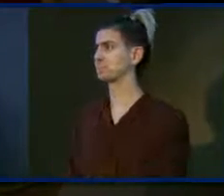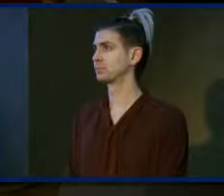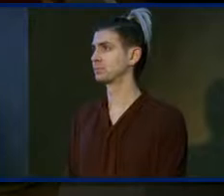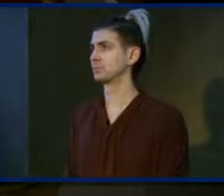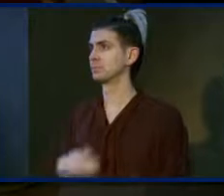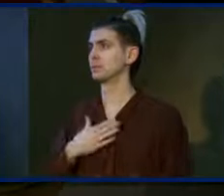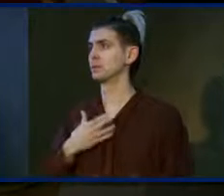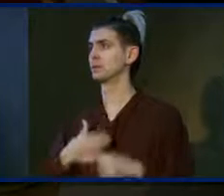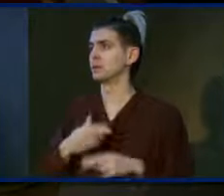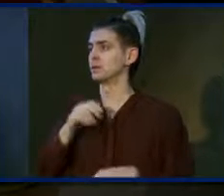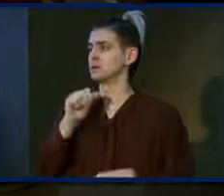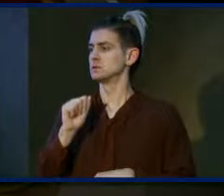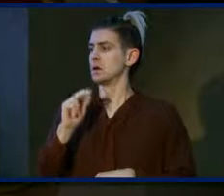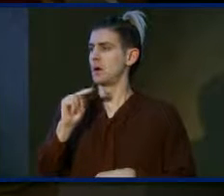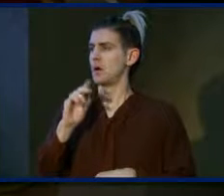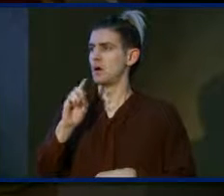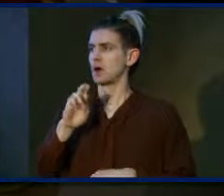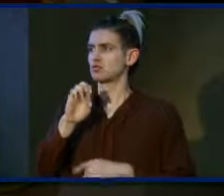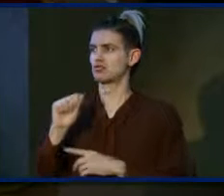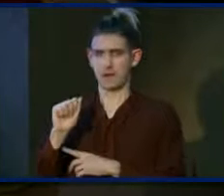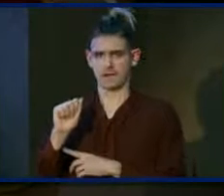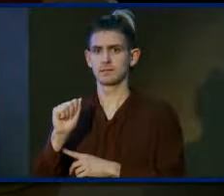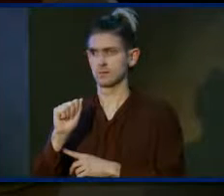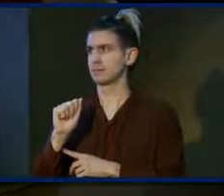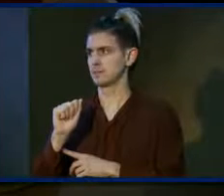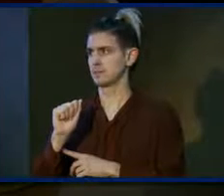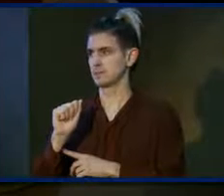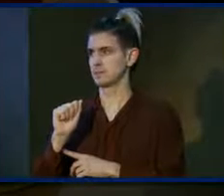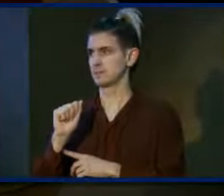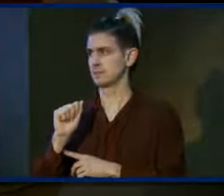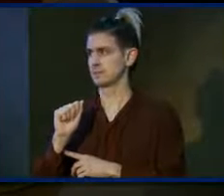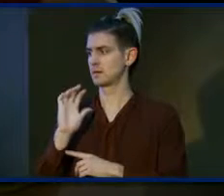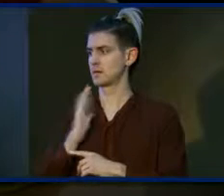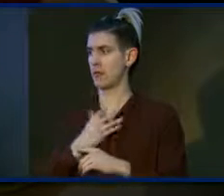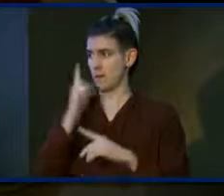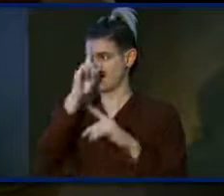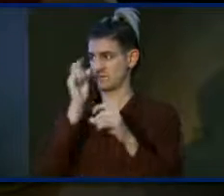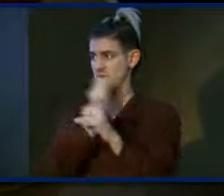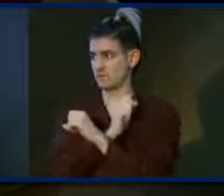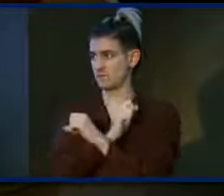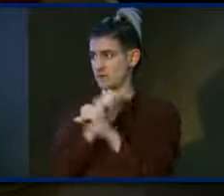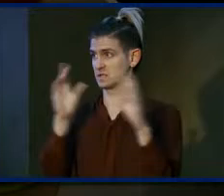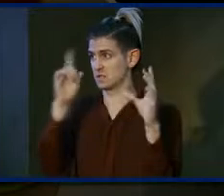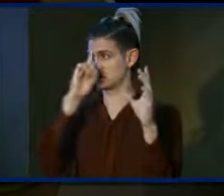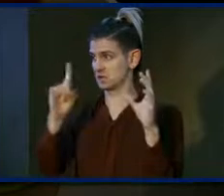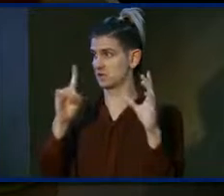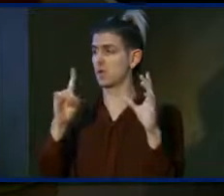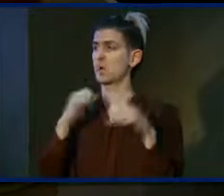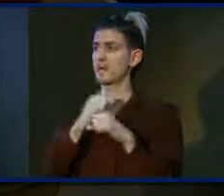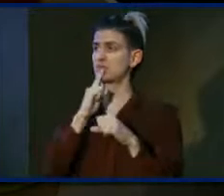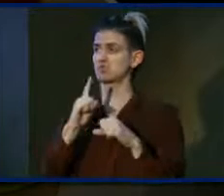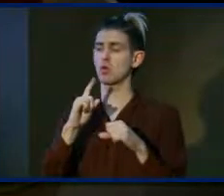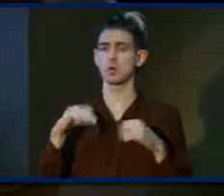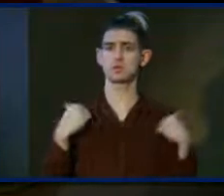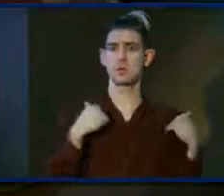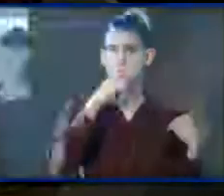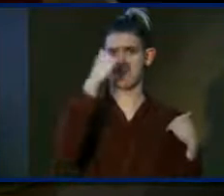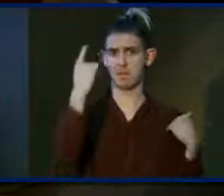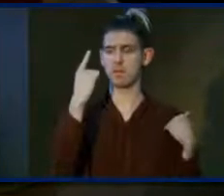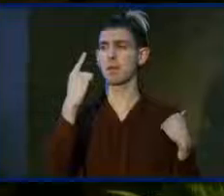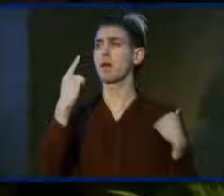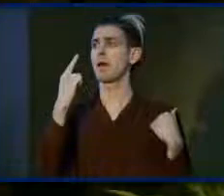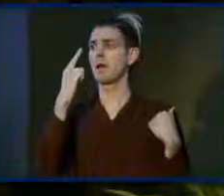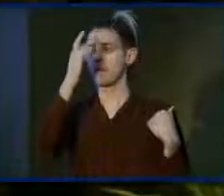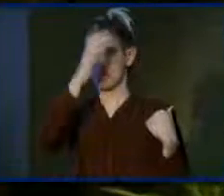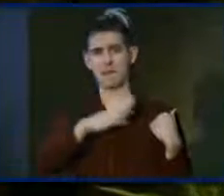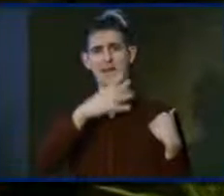Andre Canty, part of Cities United. Our vision is safe, healthy, and hopeful communities for young black men and boys. So I was going to